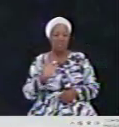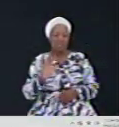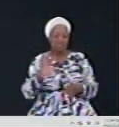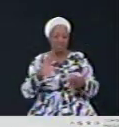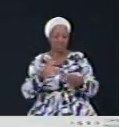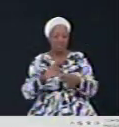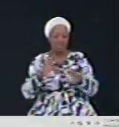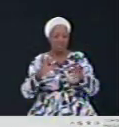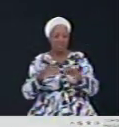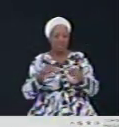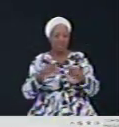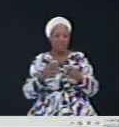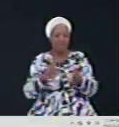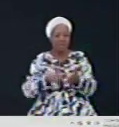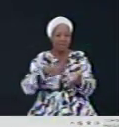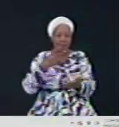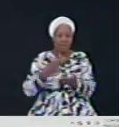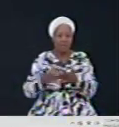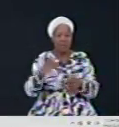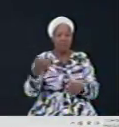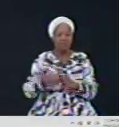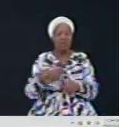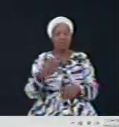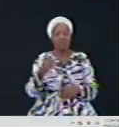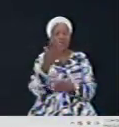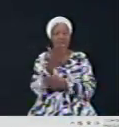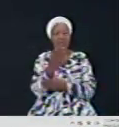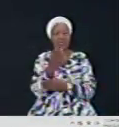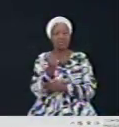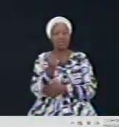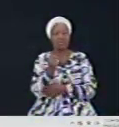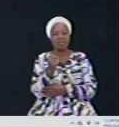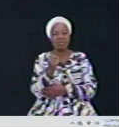off from his hands.